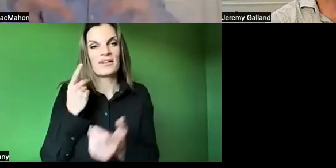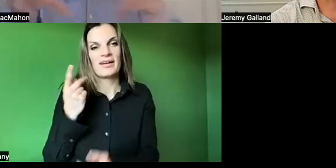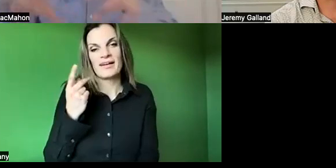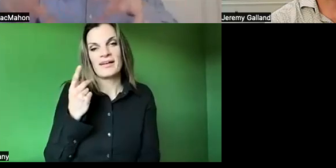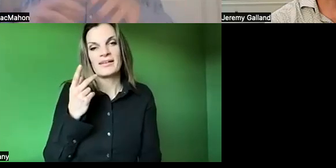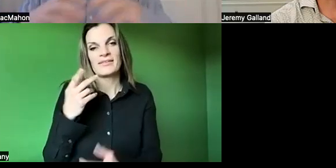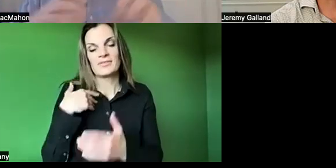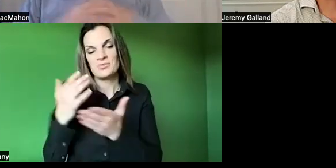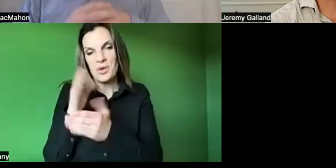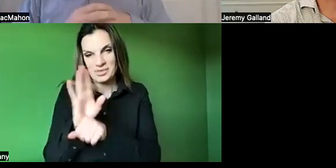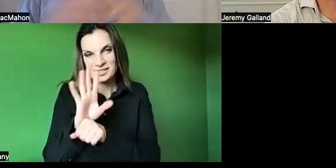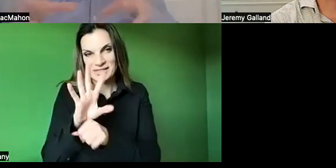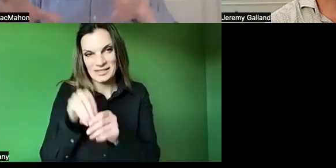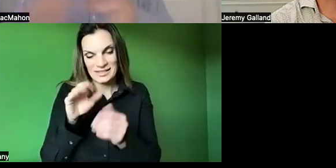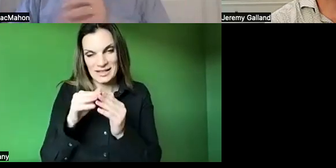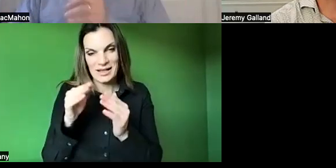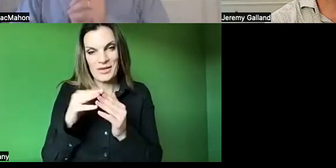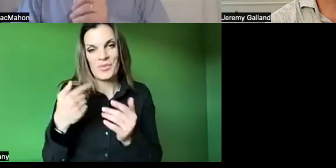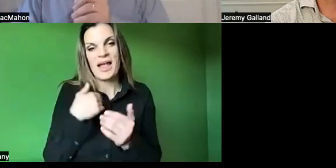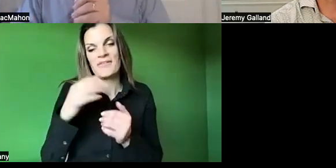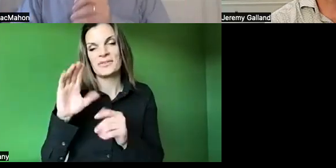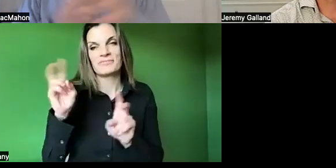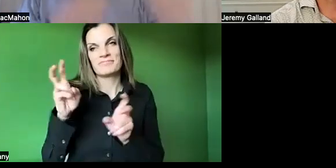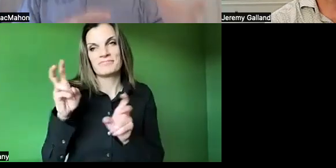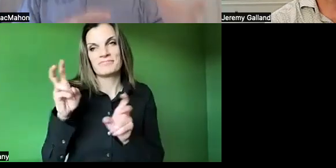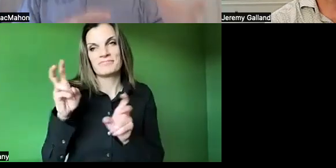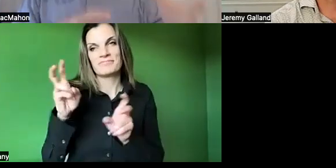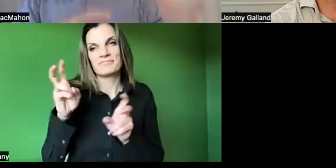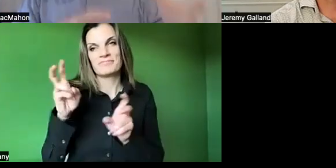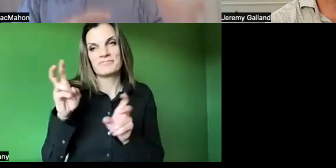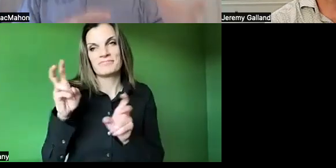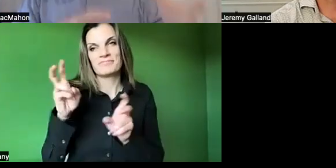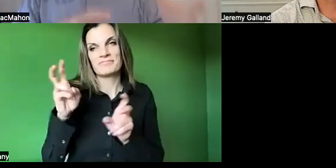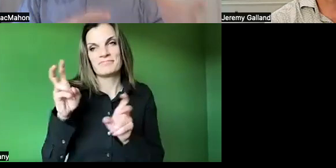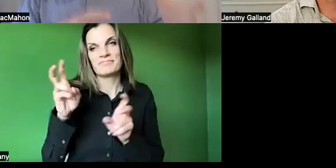have a bunch of different sort of cohorts, if you like, and